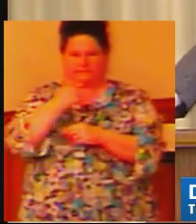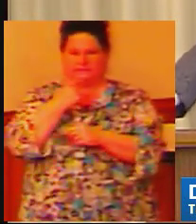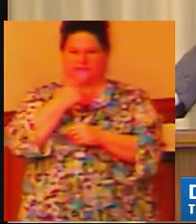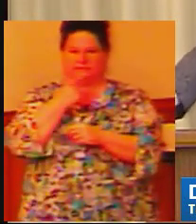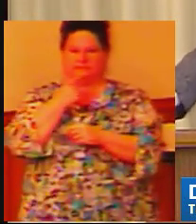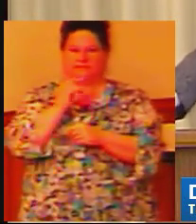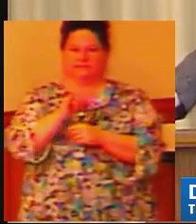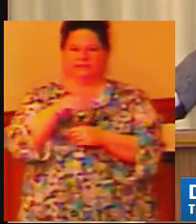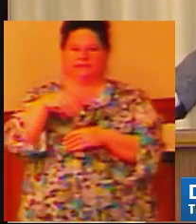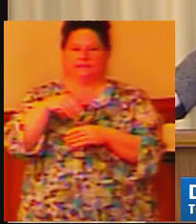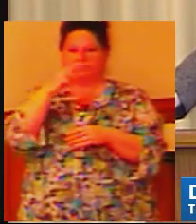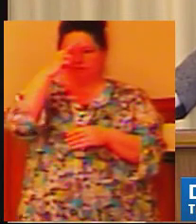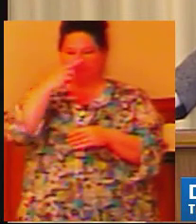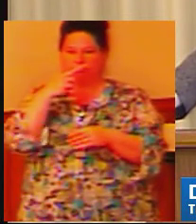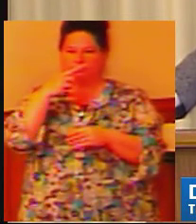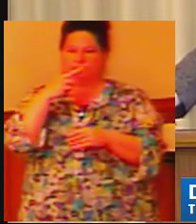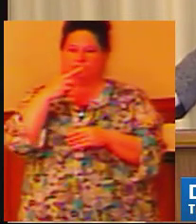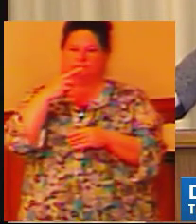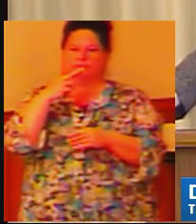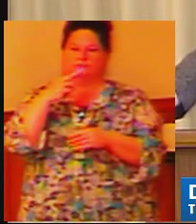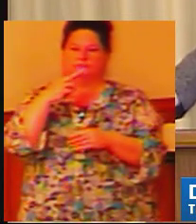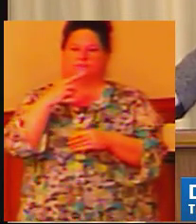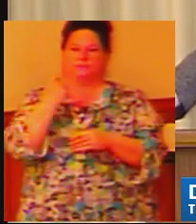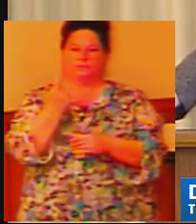says in Romans